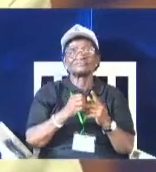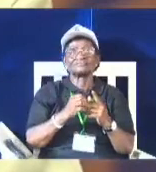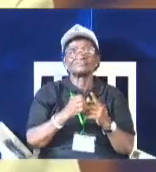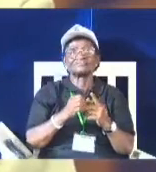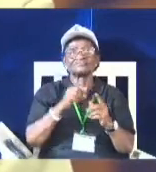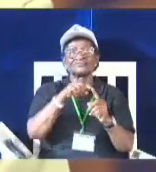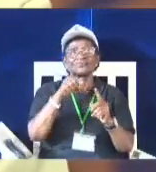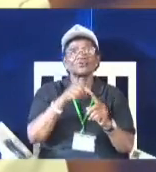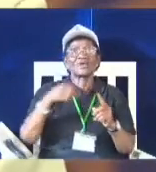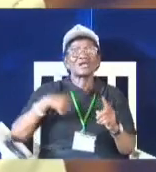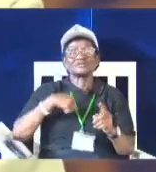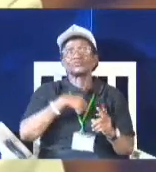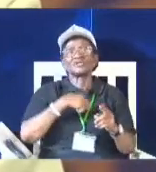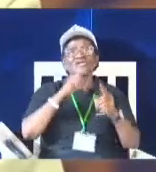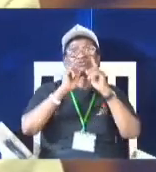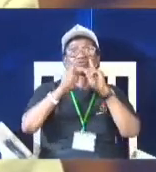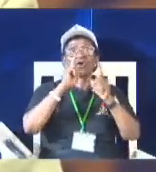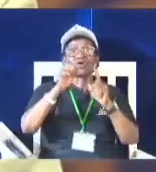when we talk of